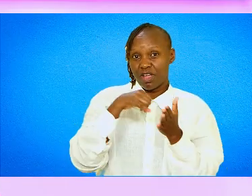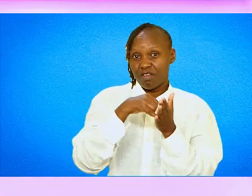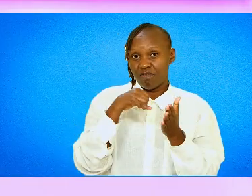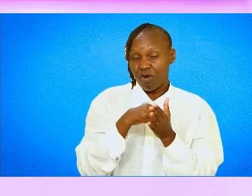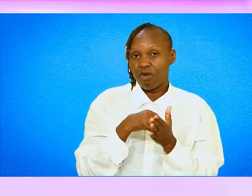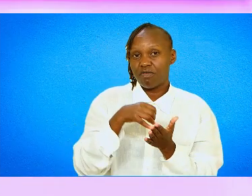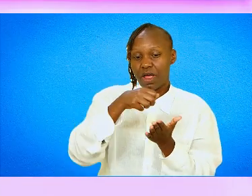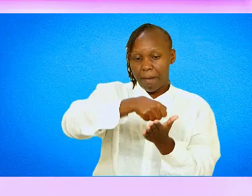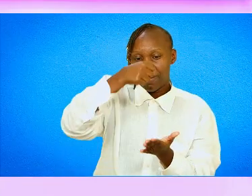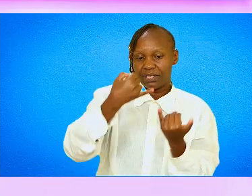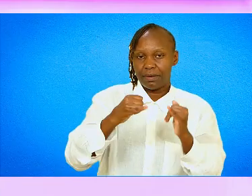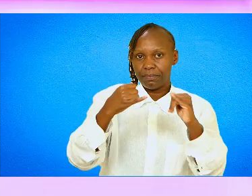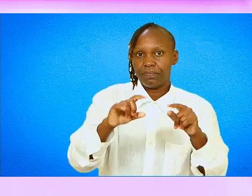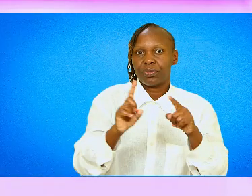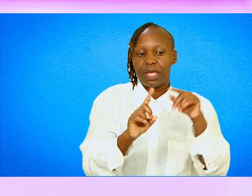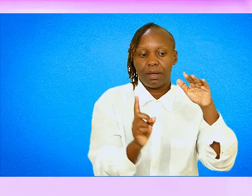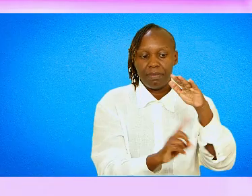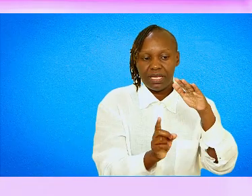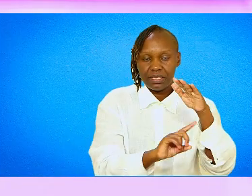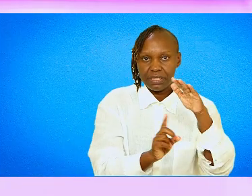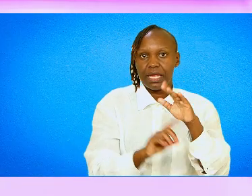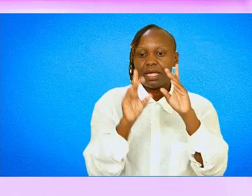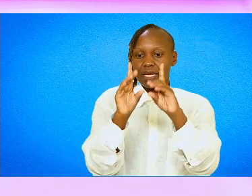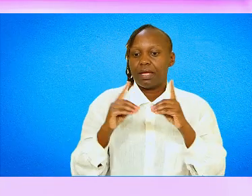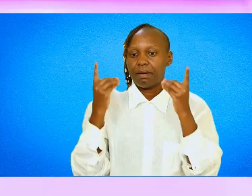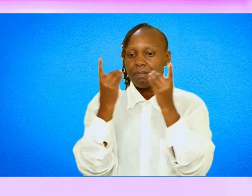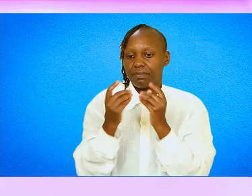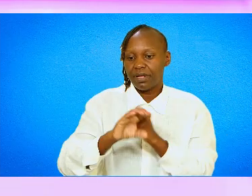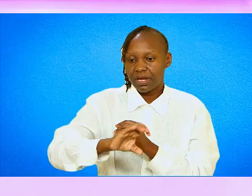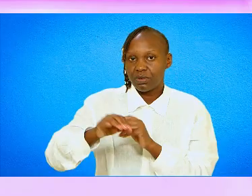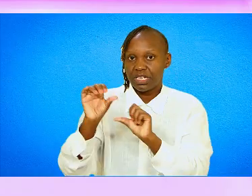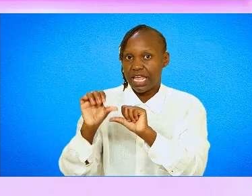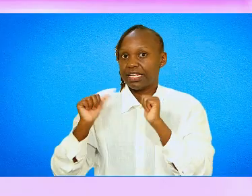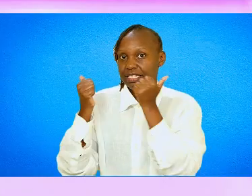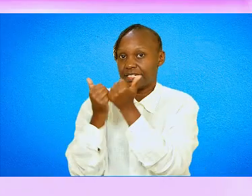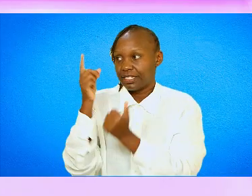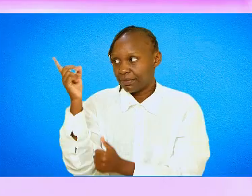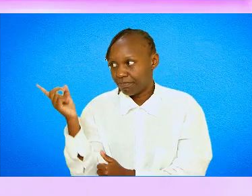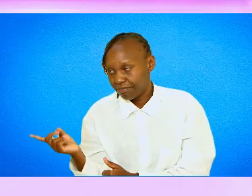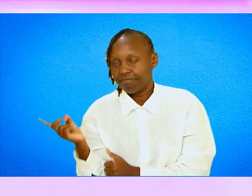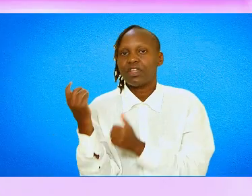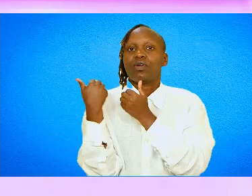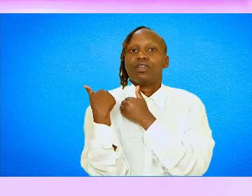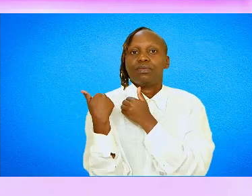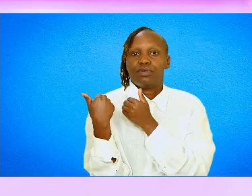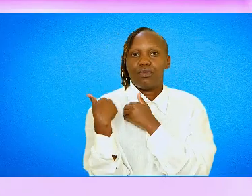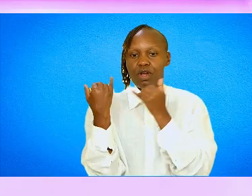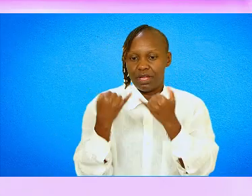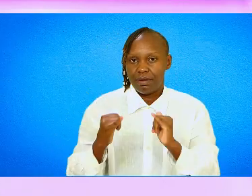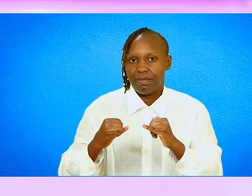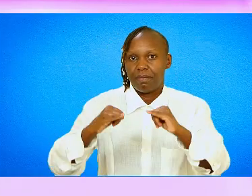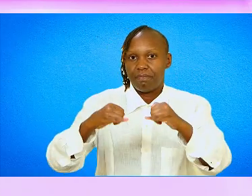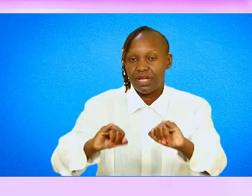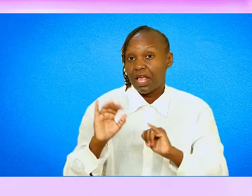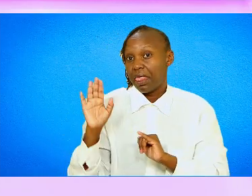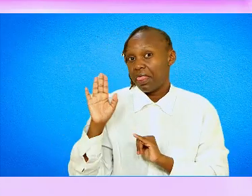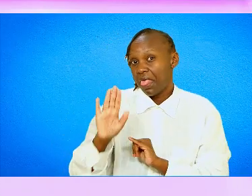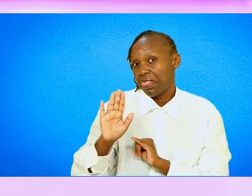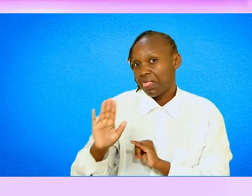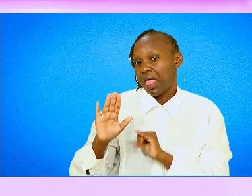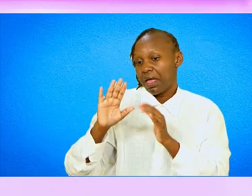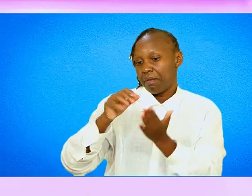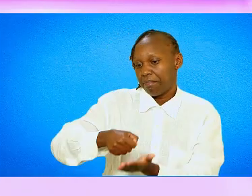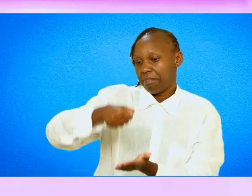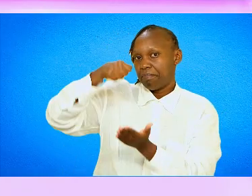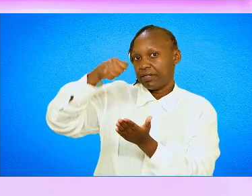implementation are ministries, departments, counties, and agencies who are responsible for implementing their budgets.